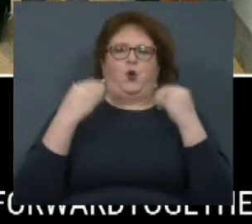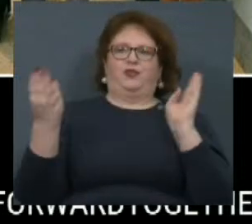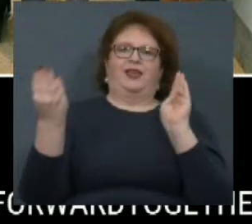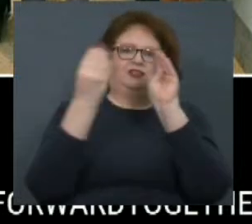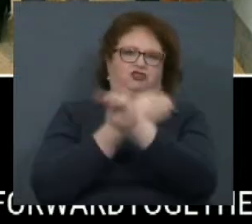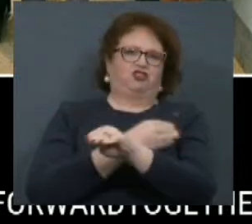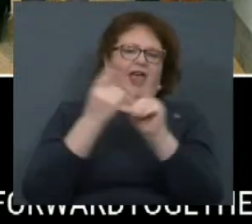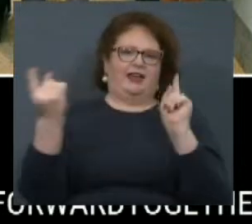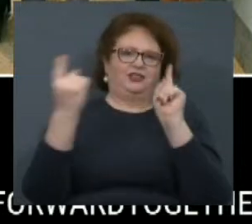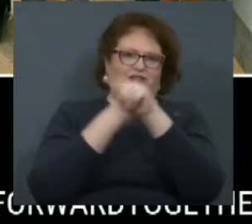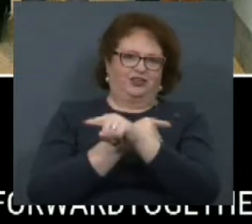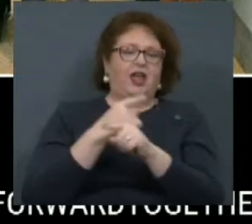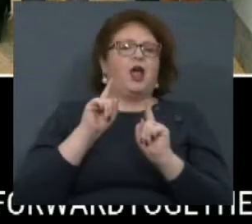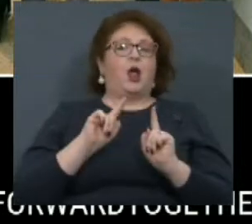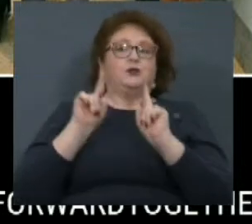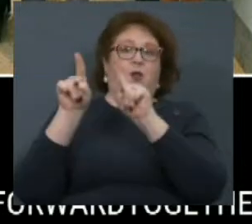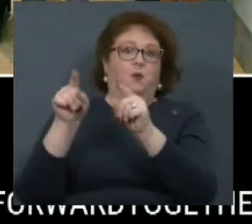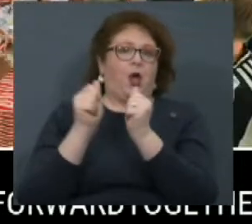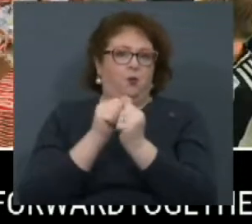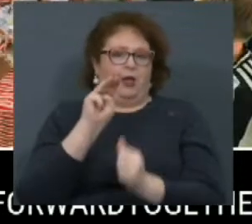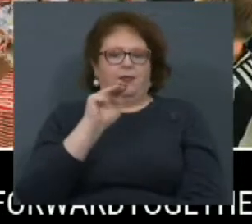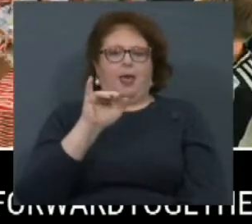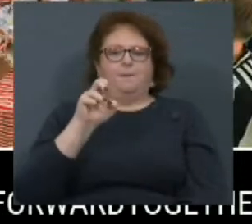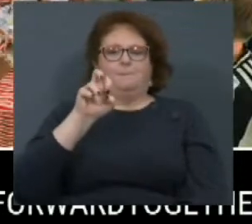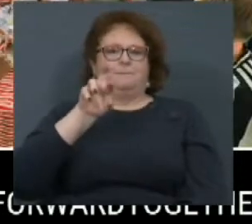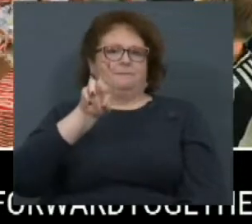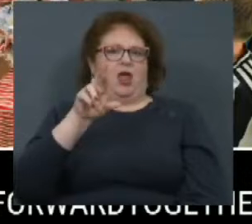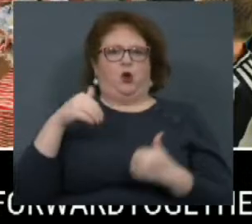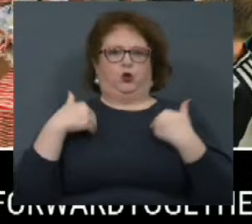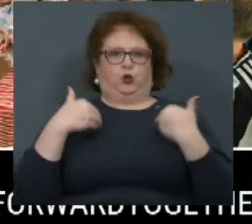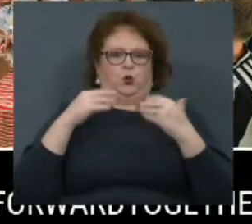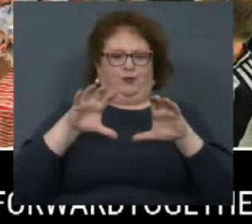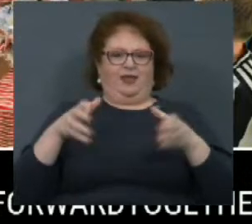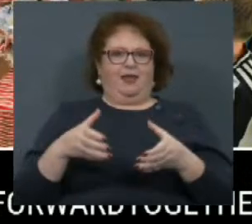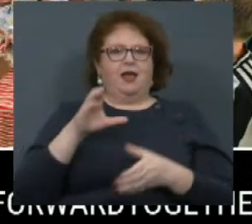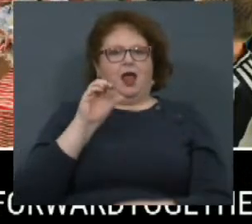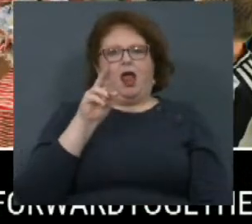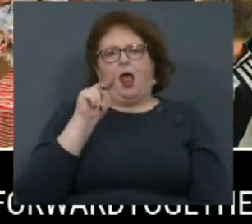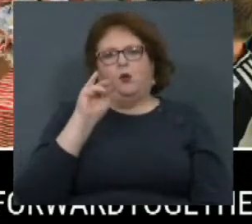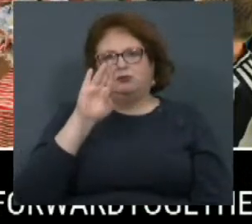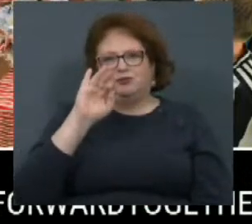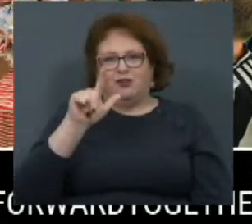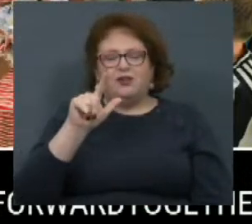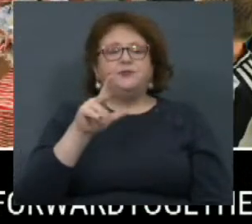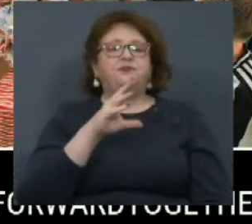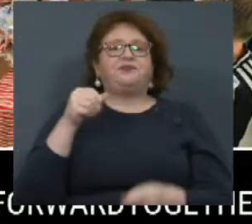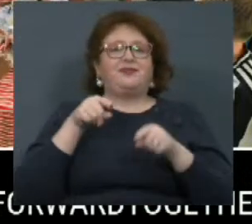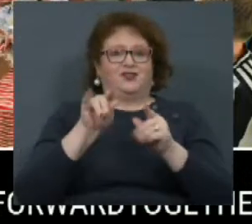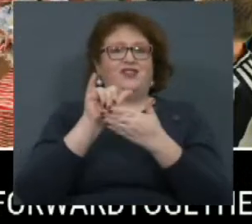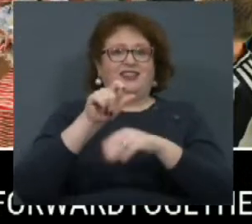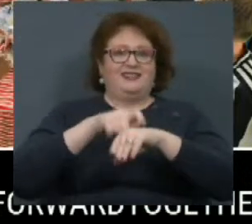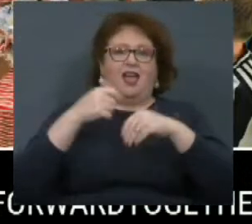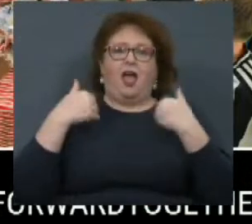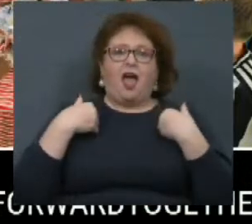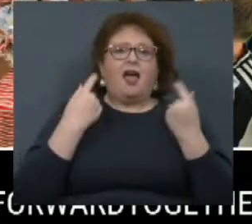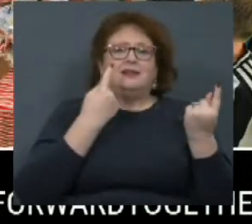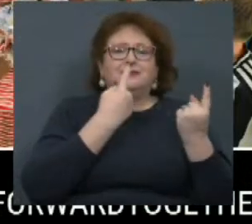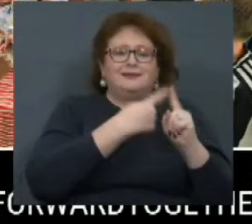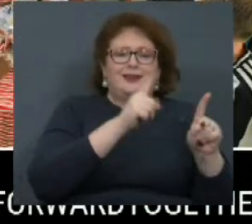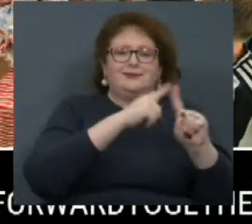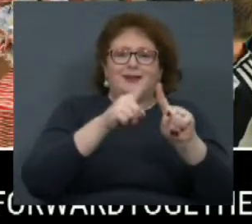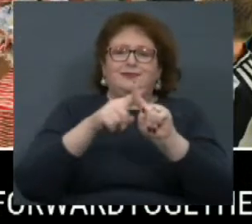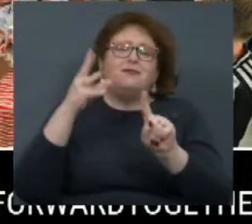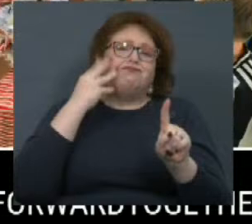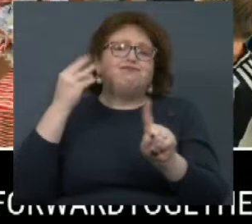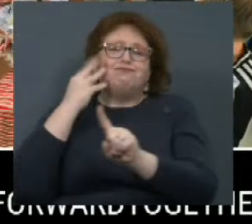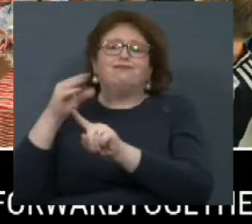the Mayor's Youth Council, and during that time, there were a lot of activities, but one of the activities I want to highlight is the one